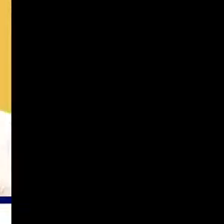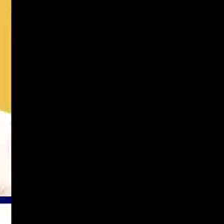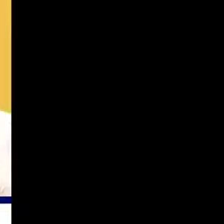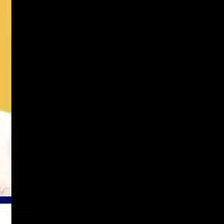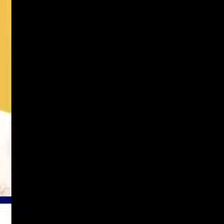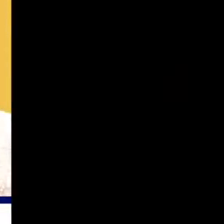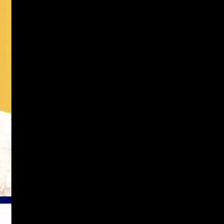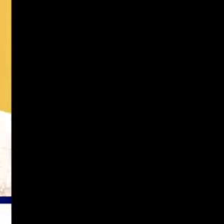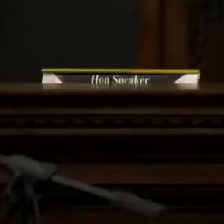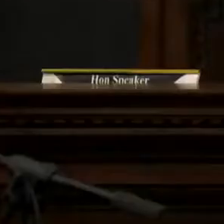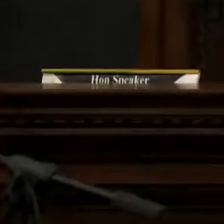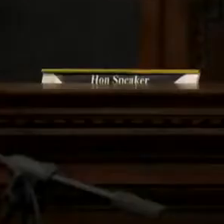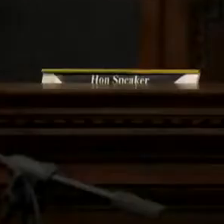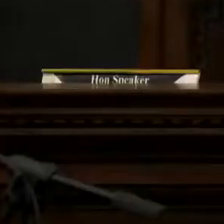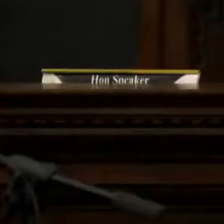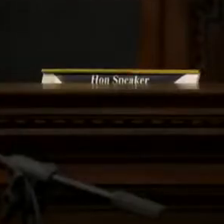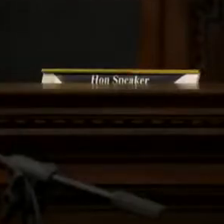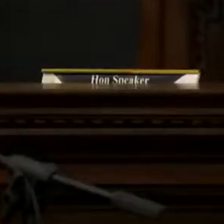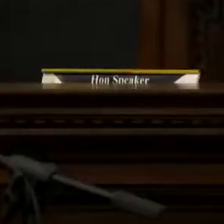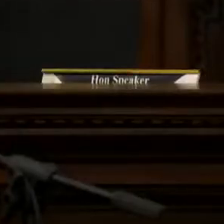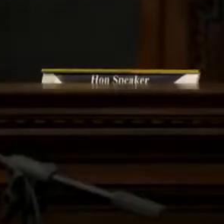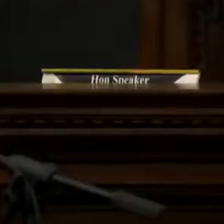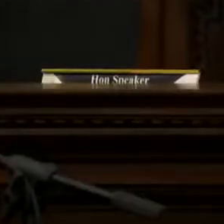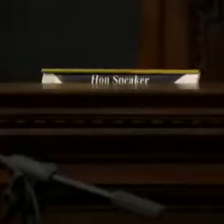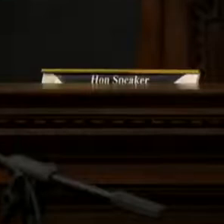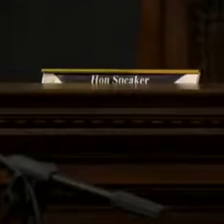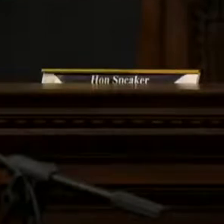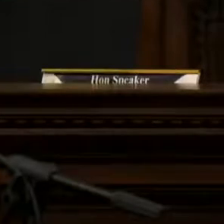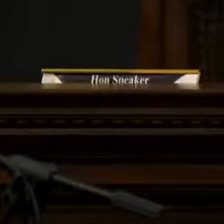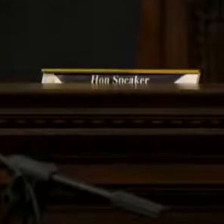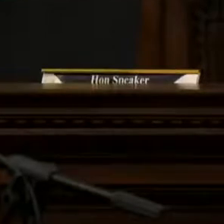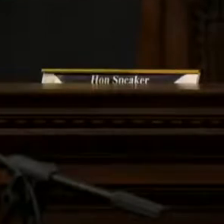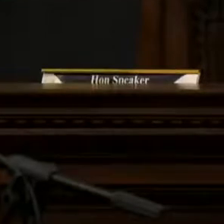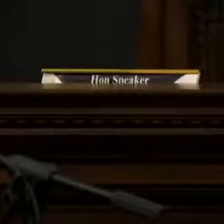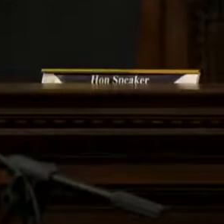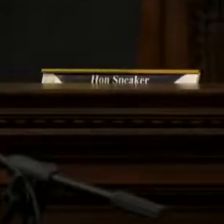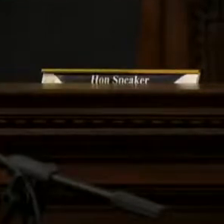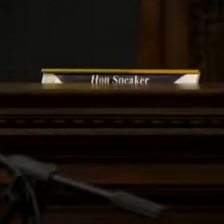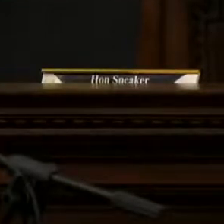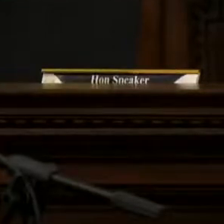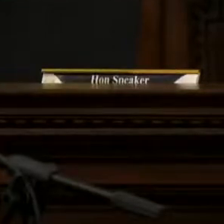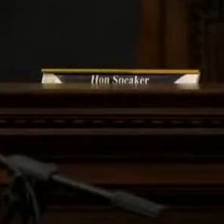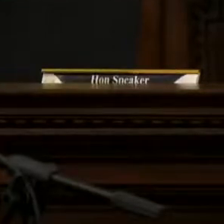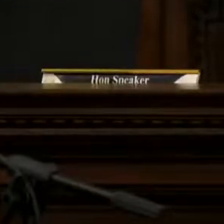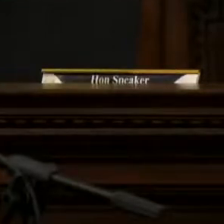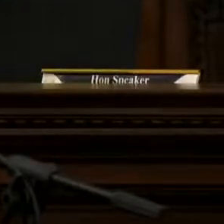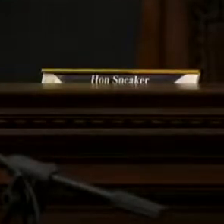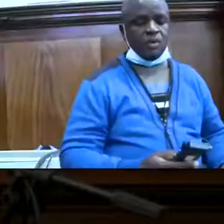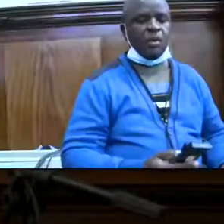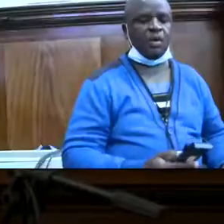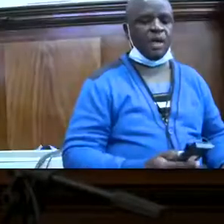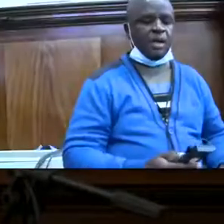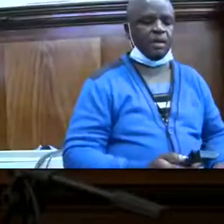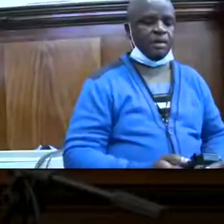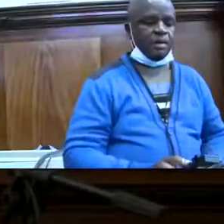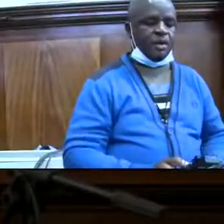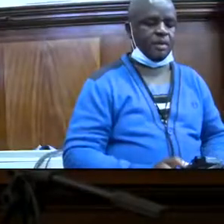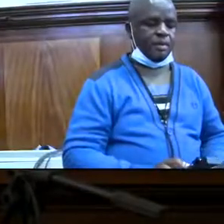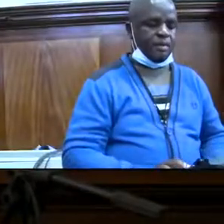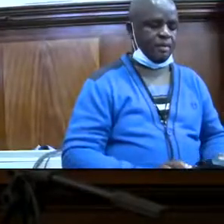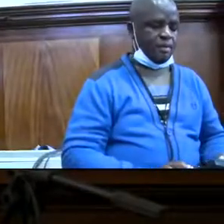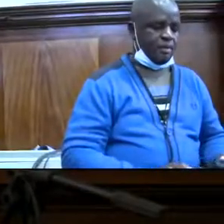and having said that let me indicate that we all know that saf2 just